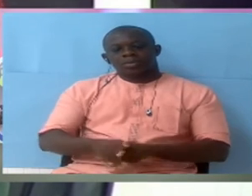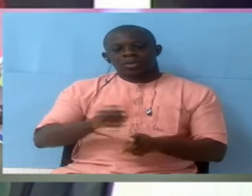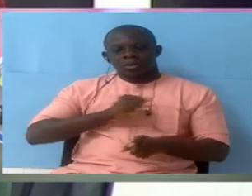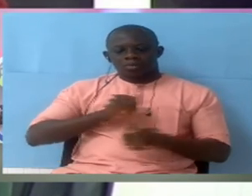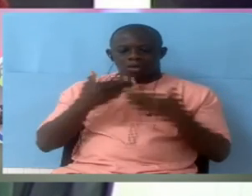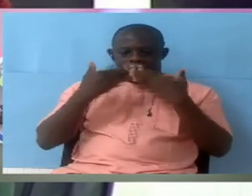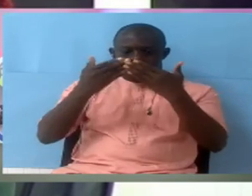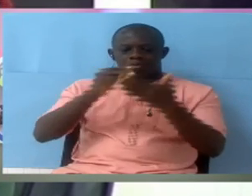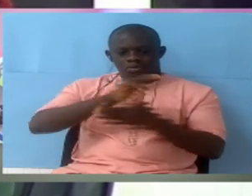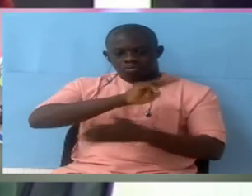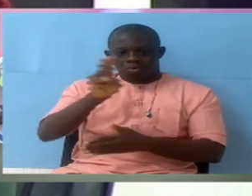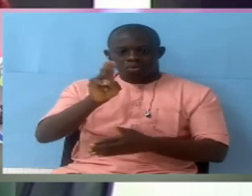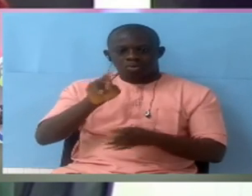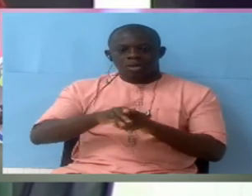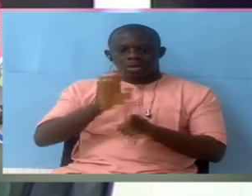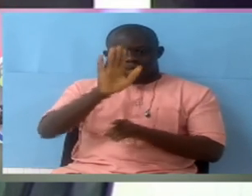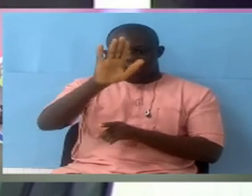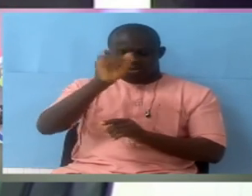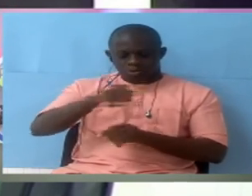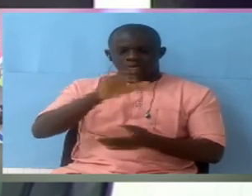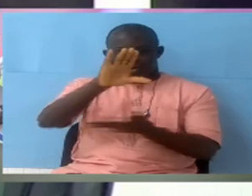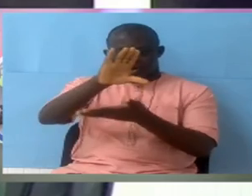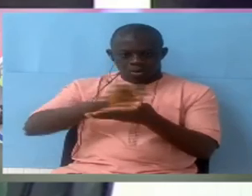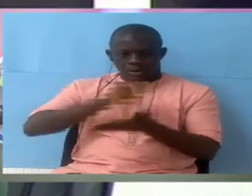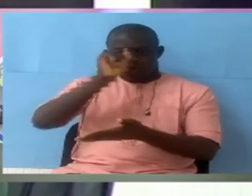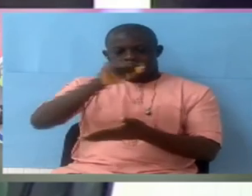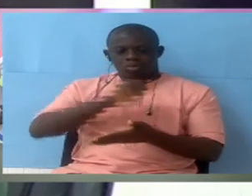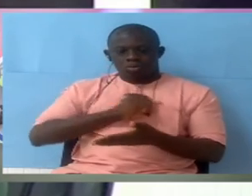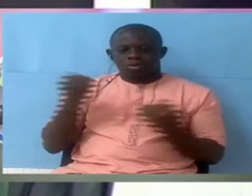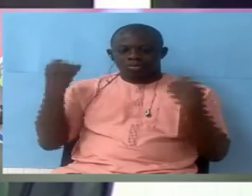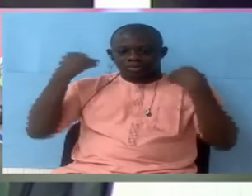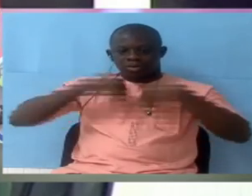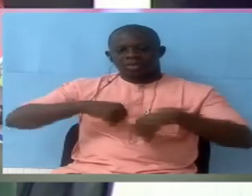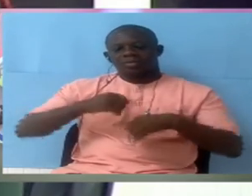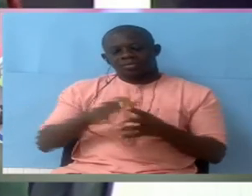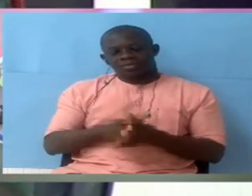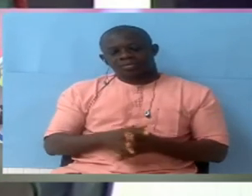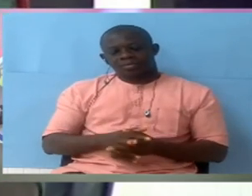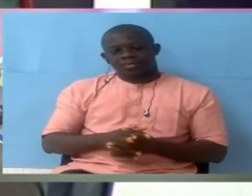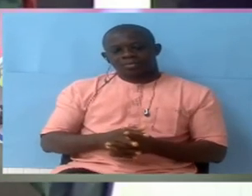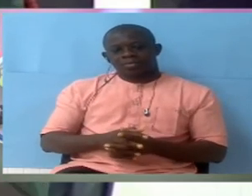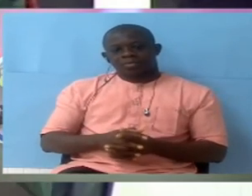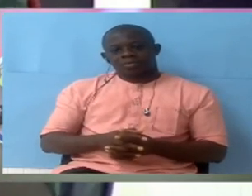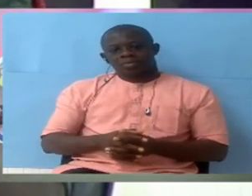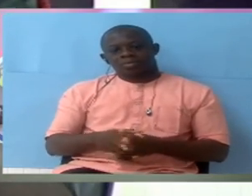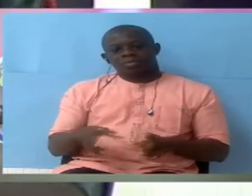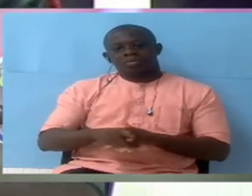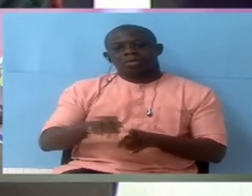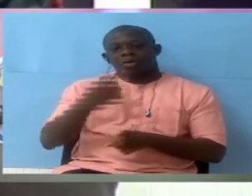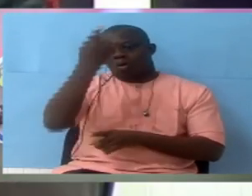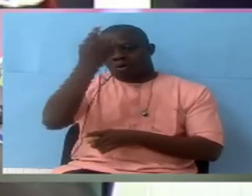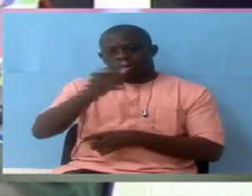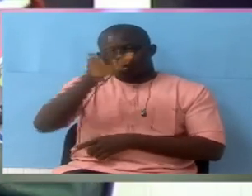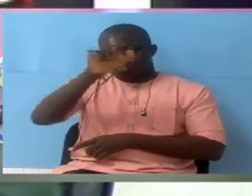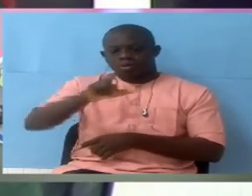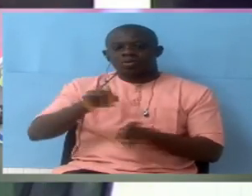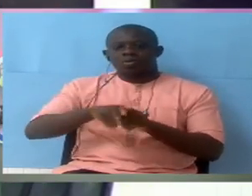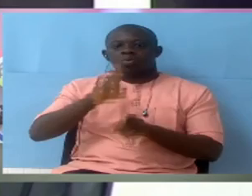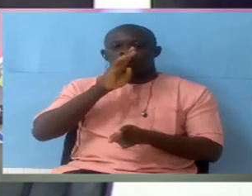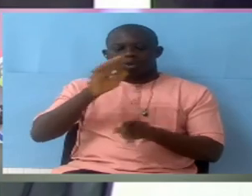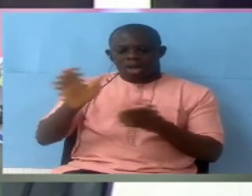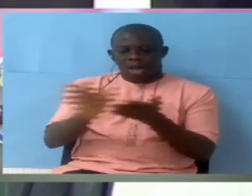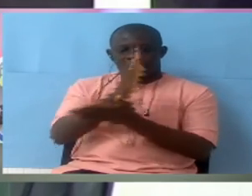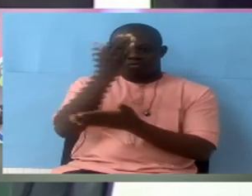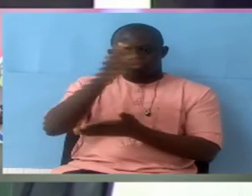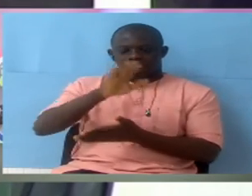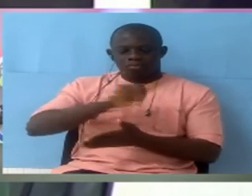ne ko dedet. Later you will come and collect it. Ganna bi di nga ñew pour jël ko. He was the only one that was removed from my row. Mom rek